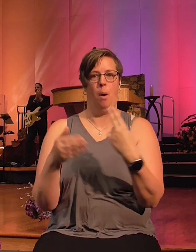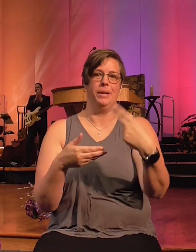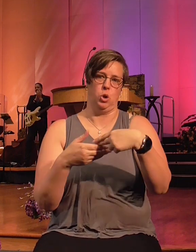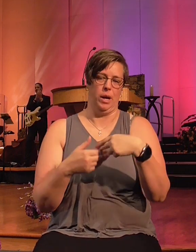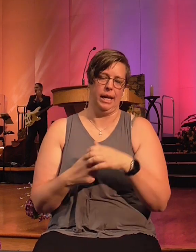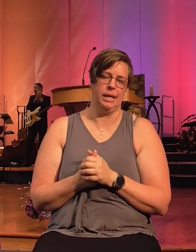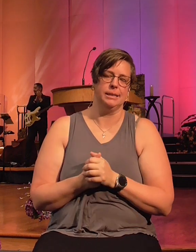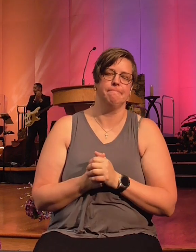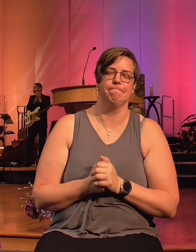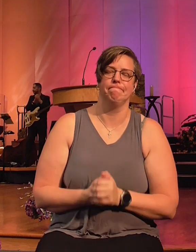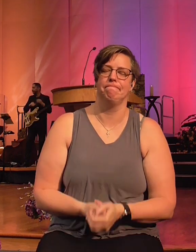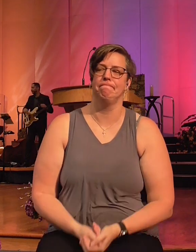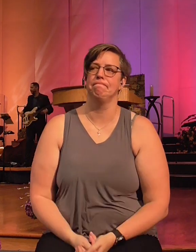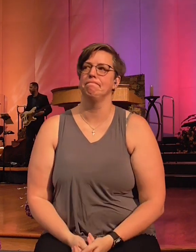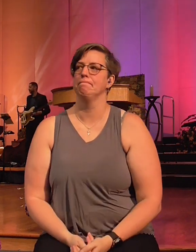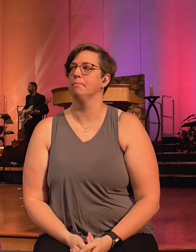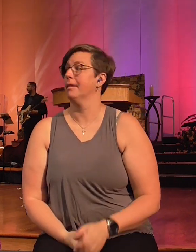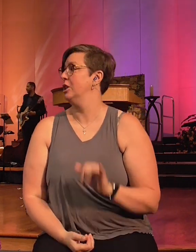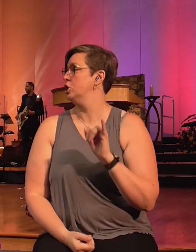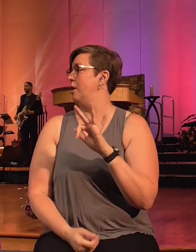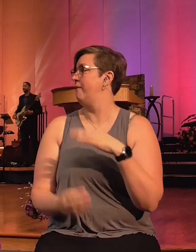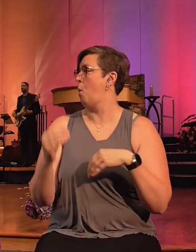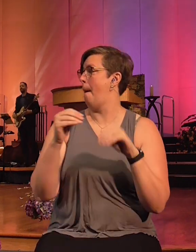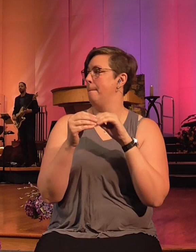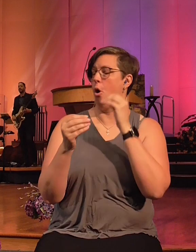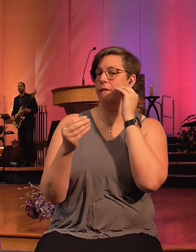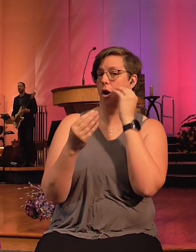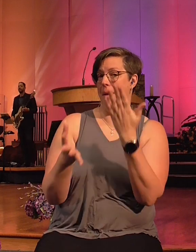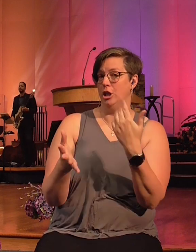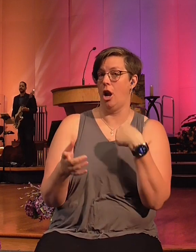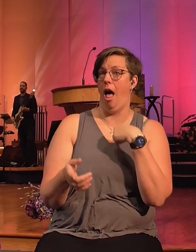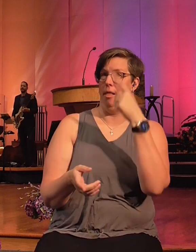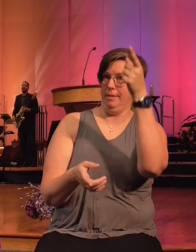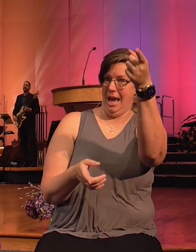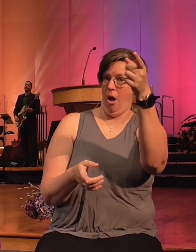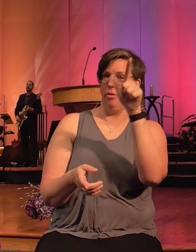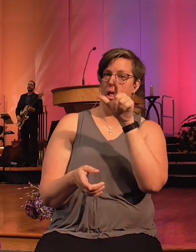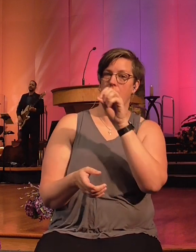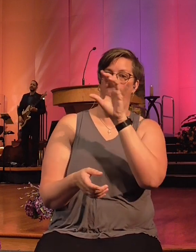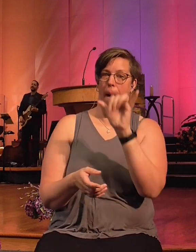Great. If you would like more information, I'll be in the lobby,